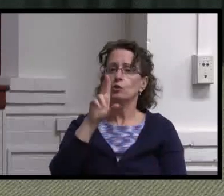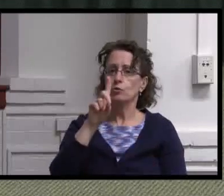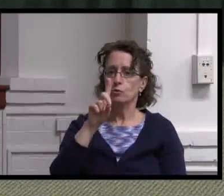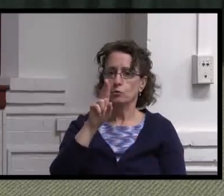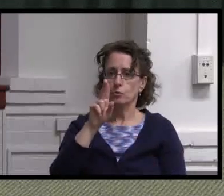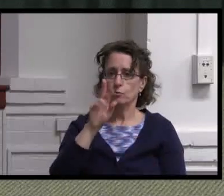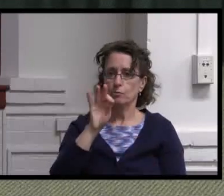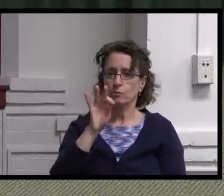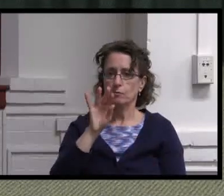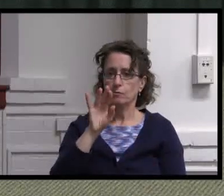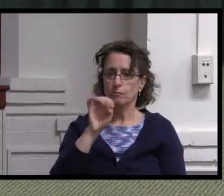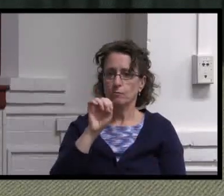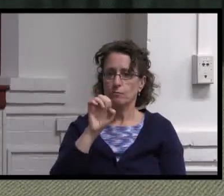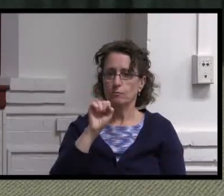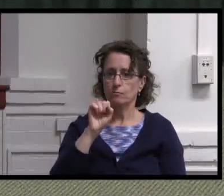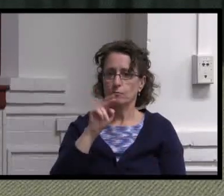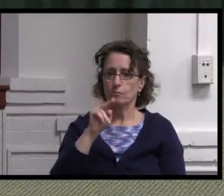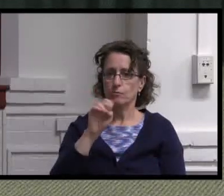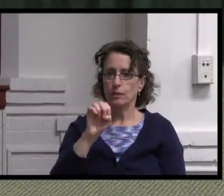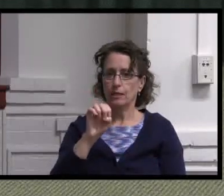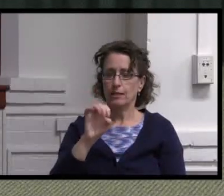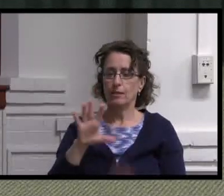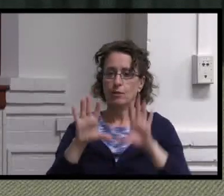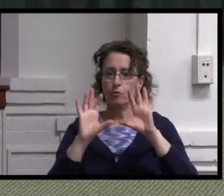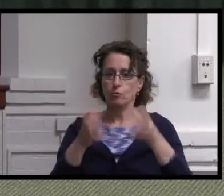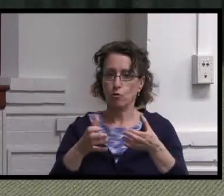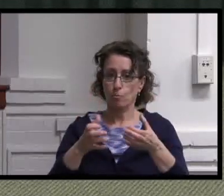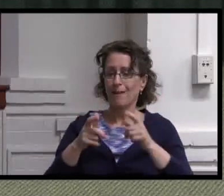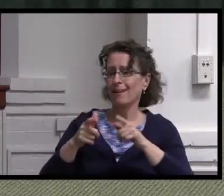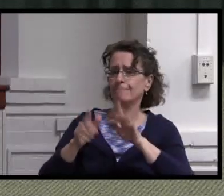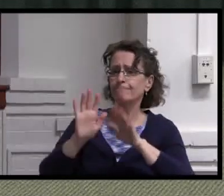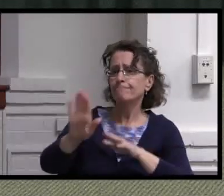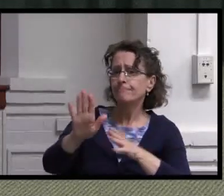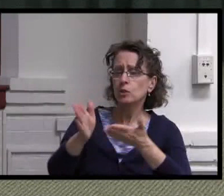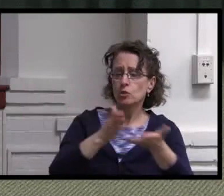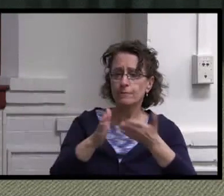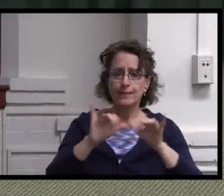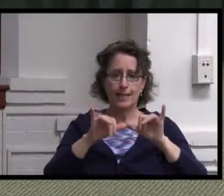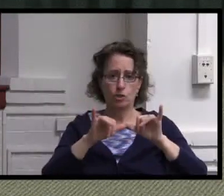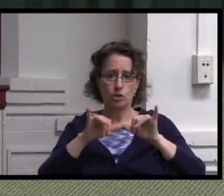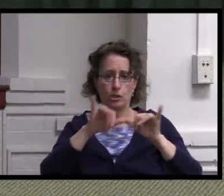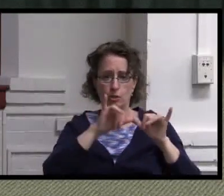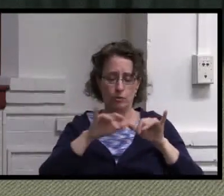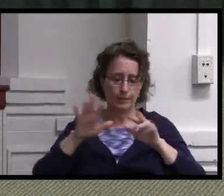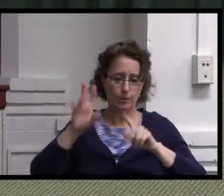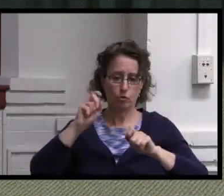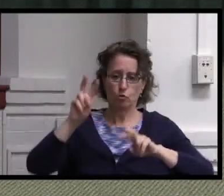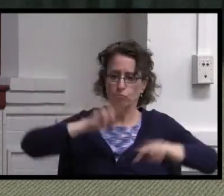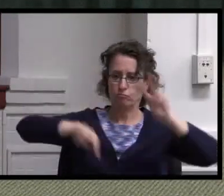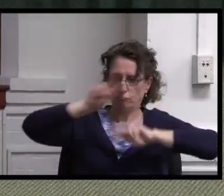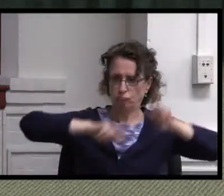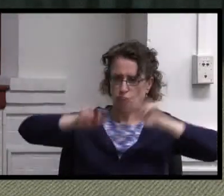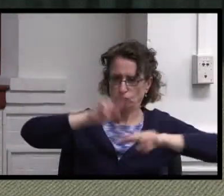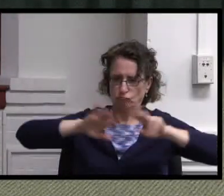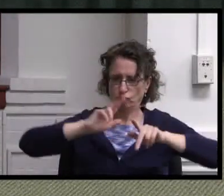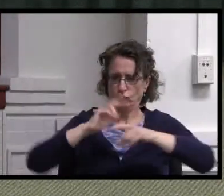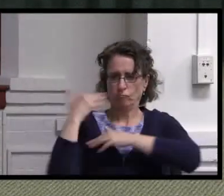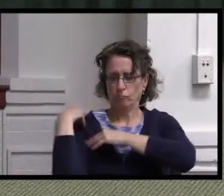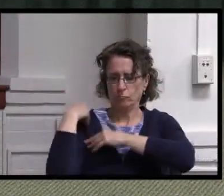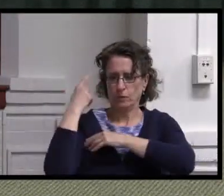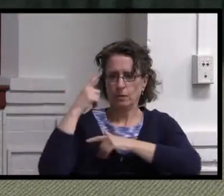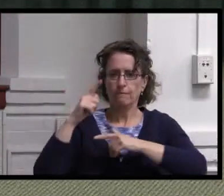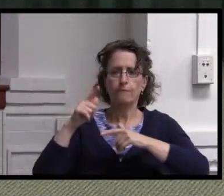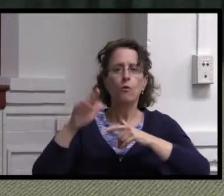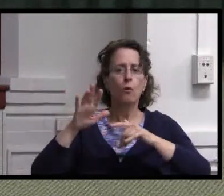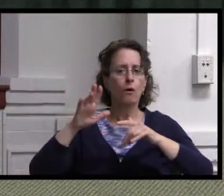Group for engineering services to oversee the bidding and construction phases of the Western Avenue